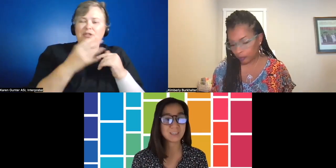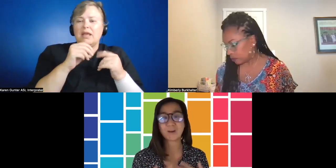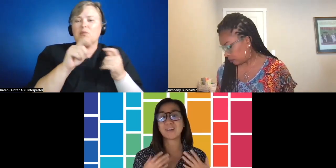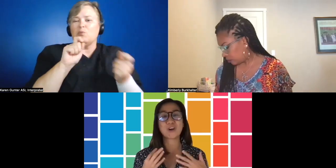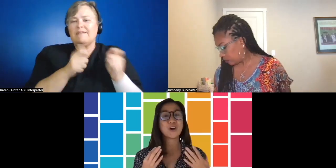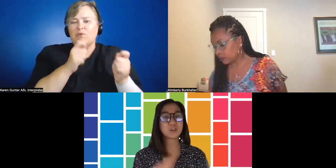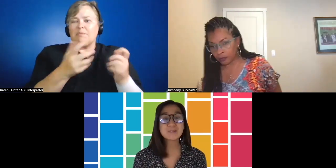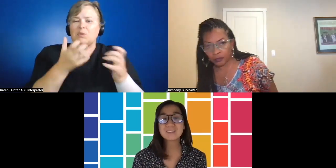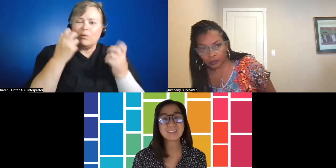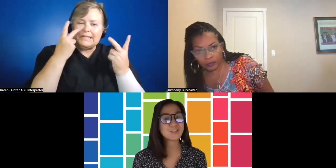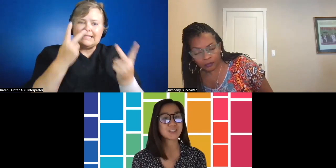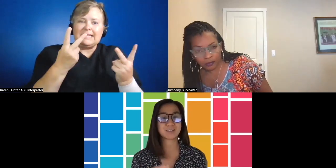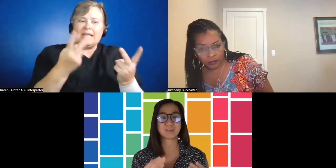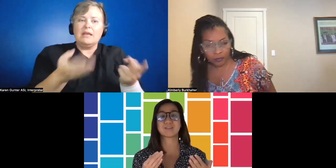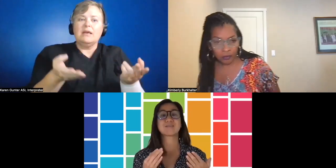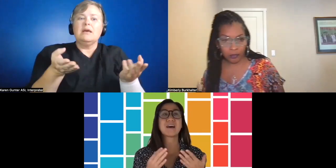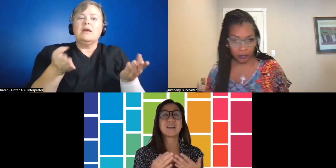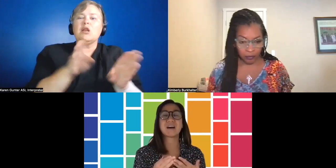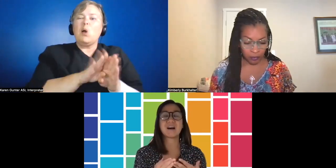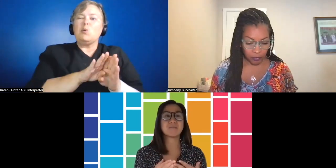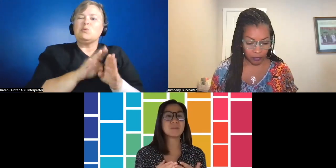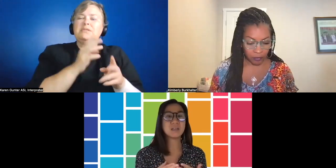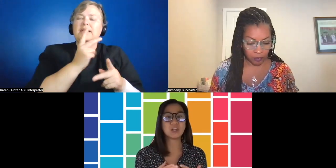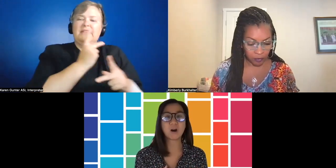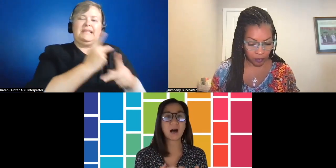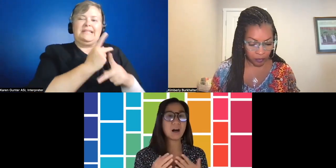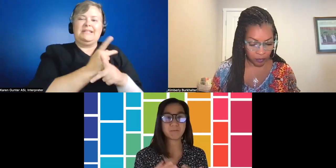to see, right? Like closing detention centers, like,